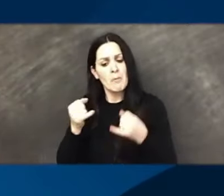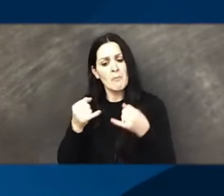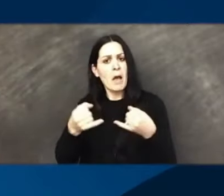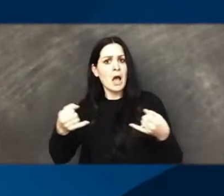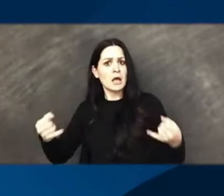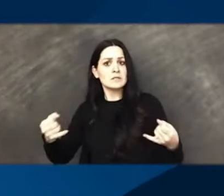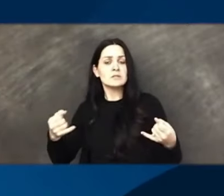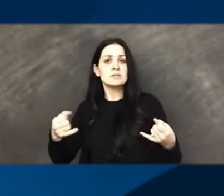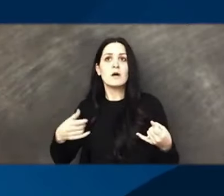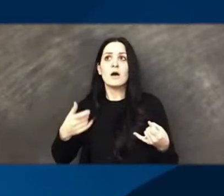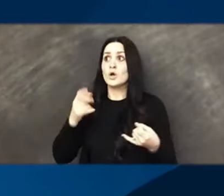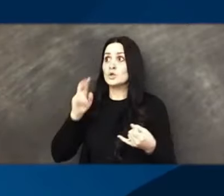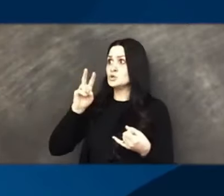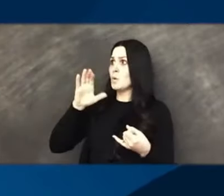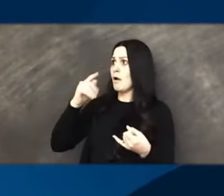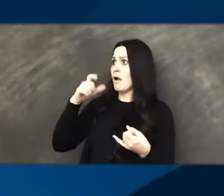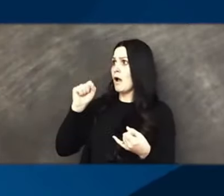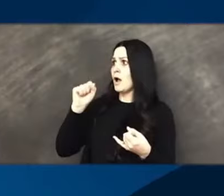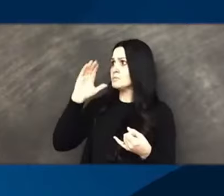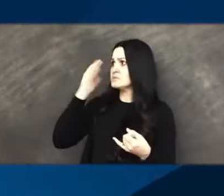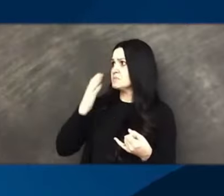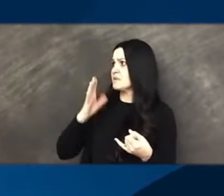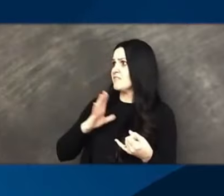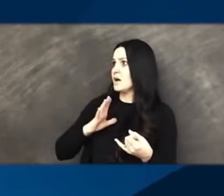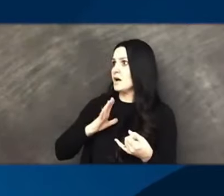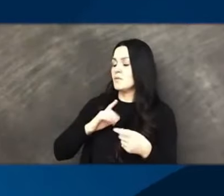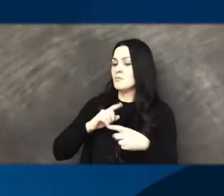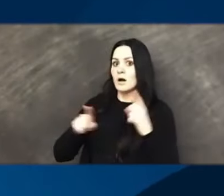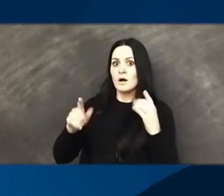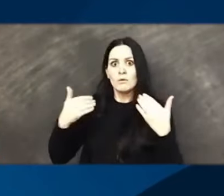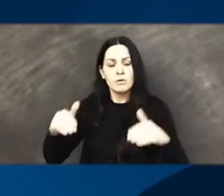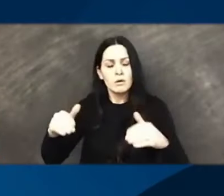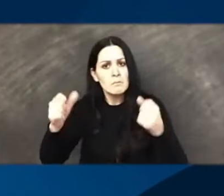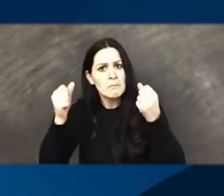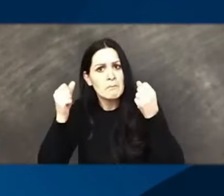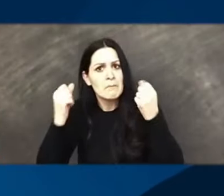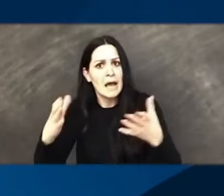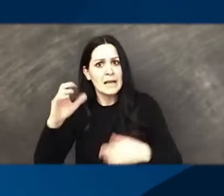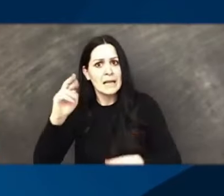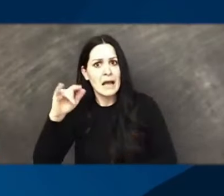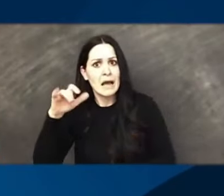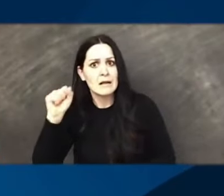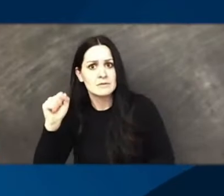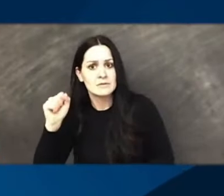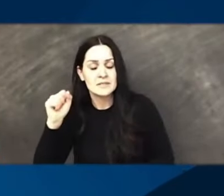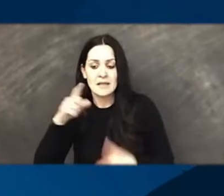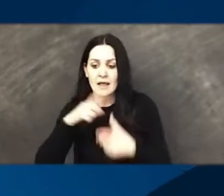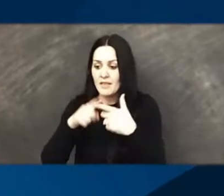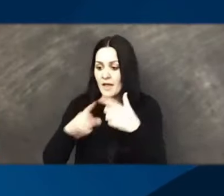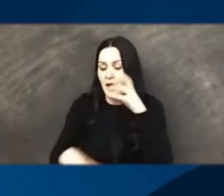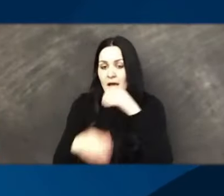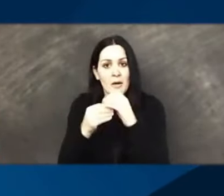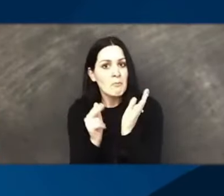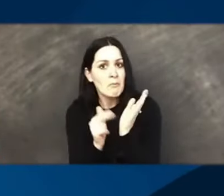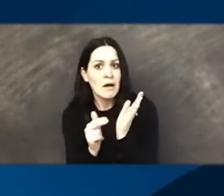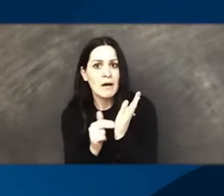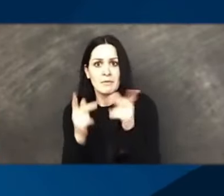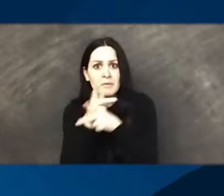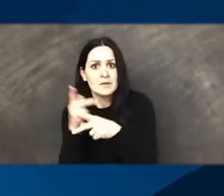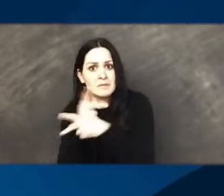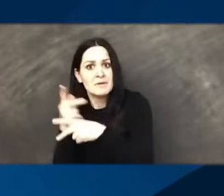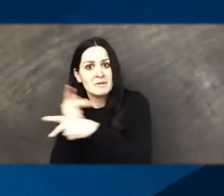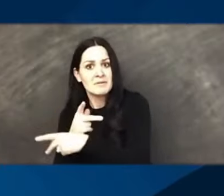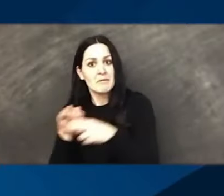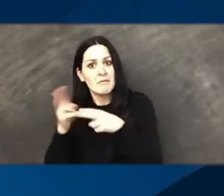actually 375 calories and 500 or 600 if you add enough butter to it. So getting back to your original question, anything